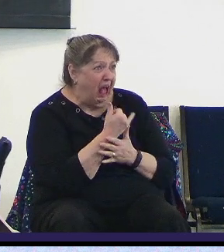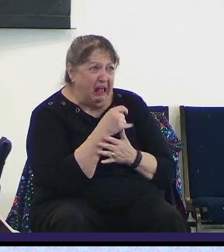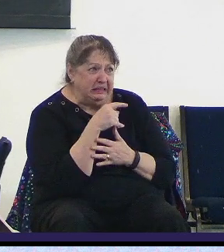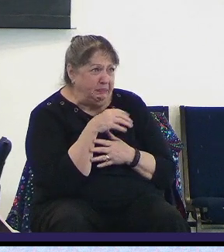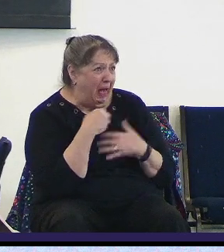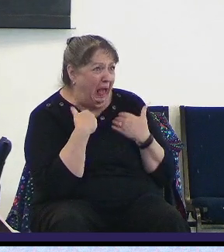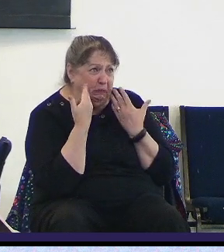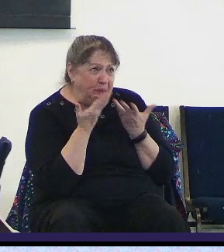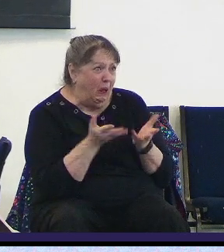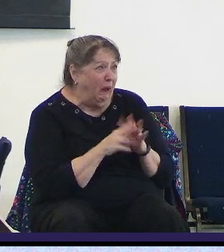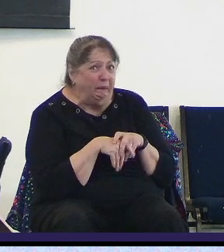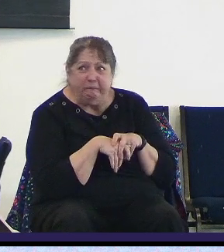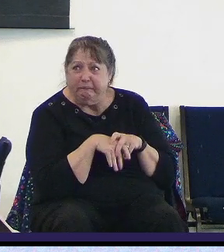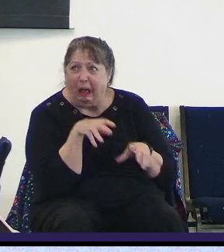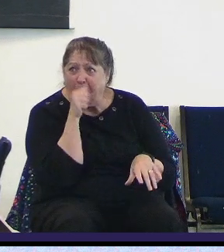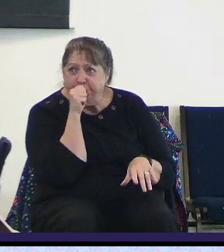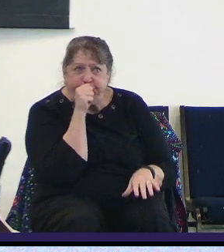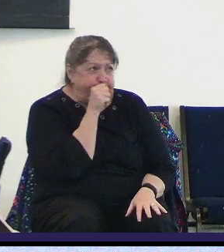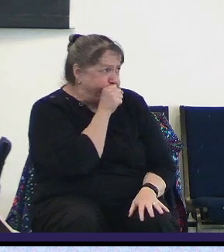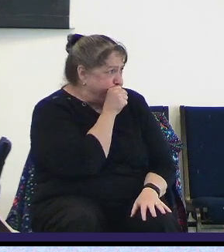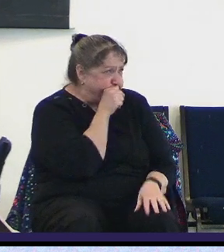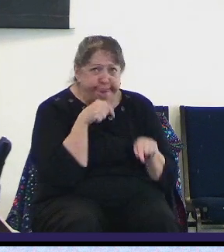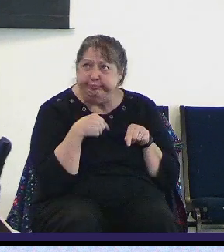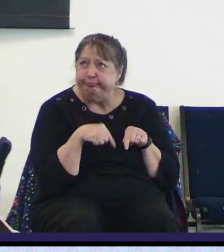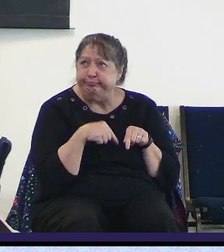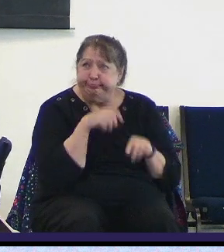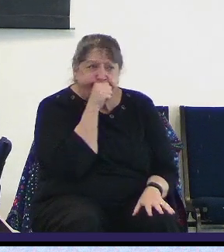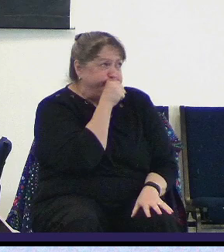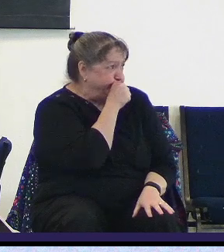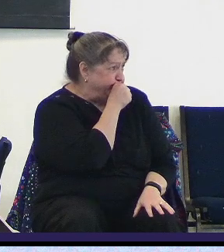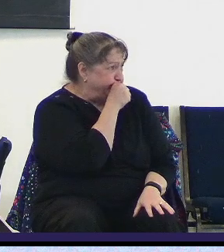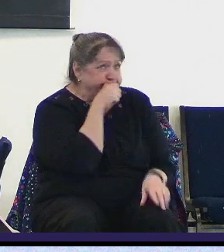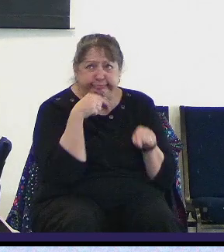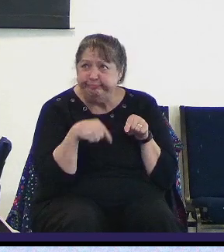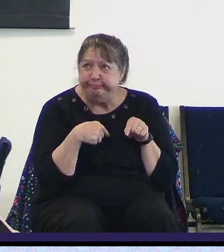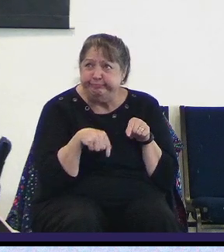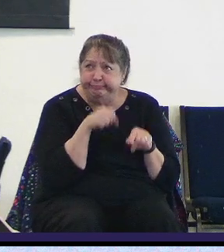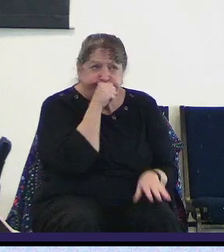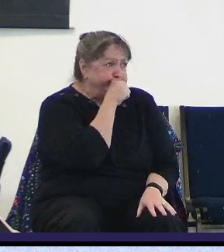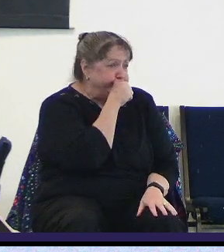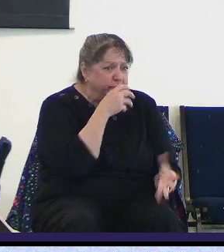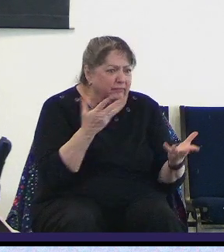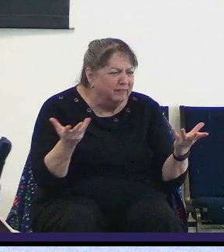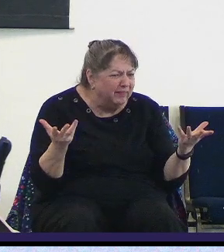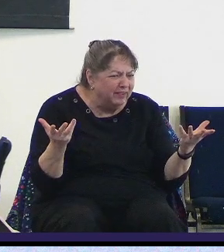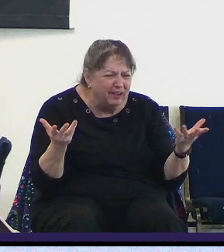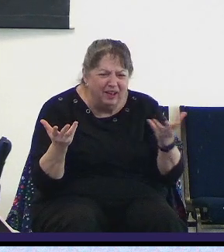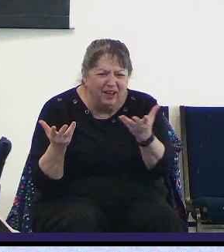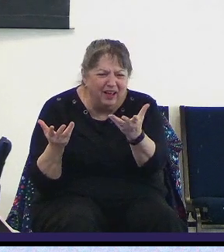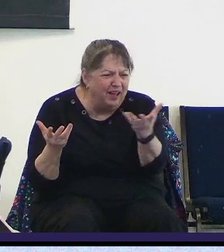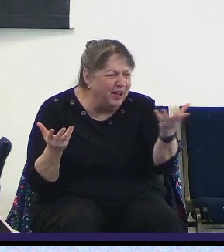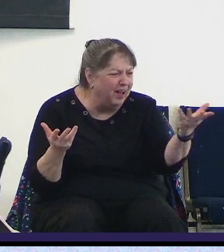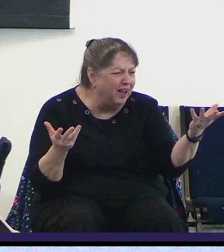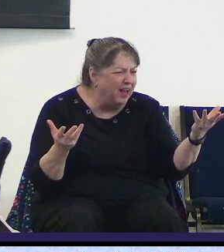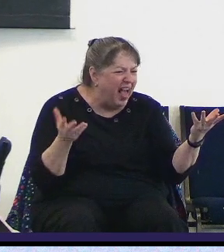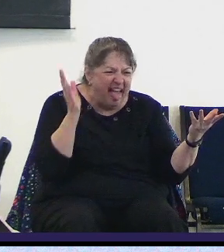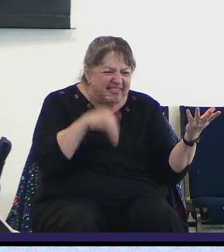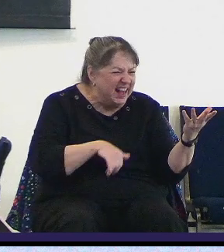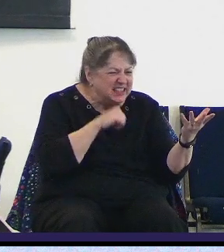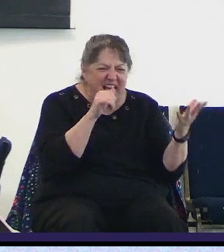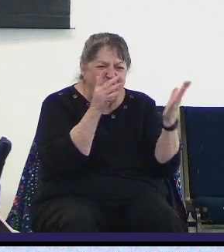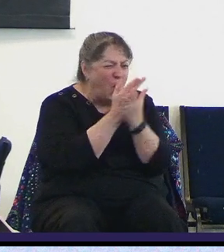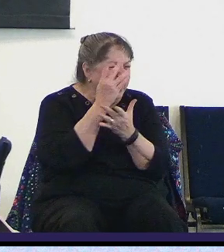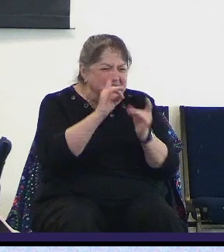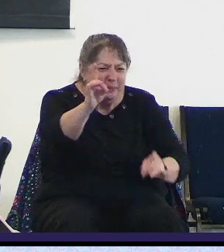more we're not going to tell someone about Jesus. The more we listen to that voice, I tell you, it's not the Spirit of God saying, you don't know what to